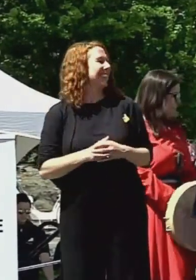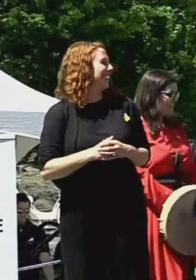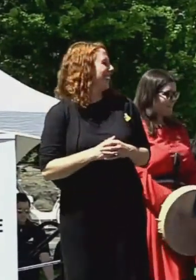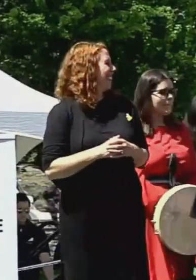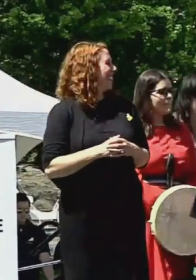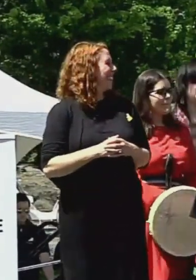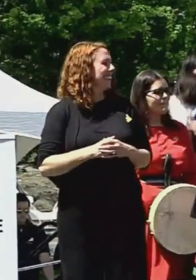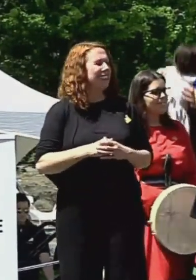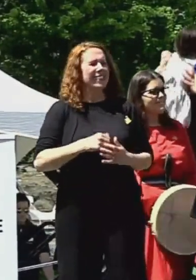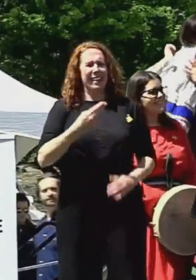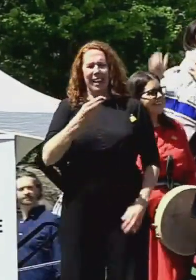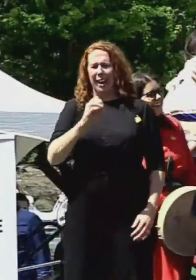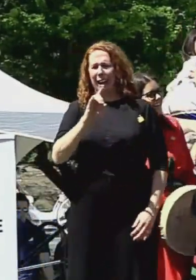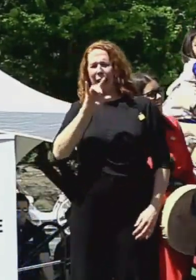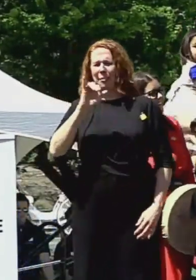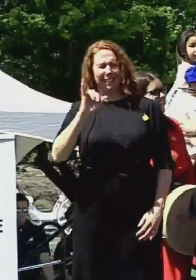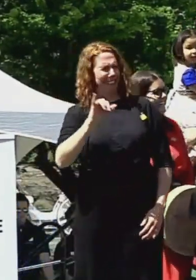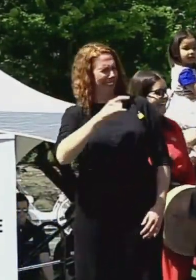Not howdy.